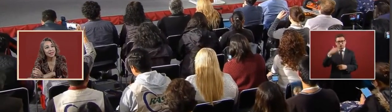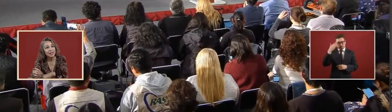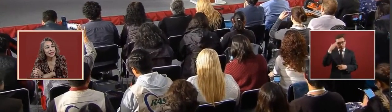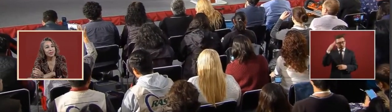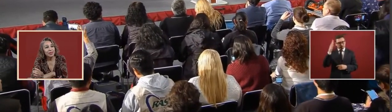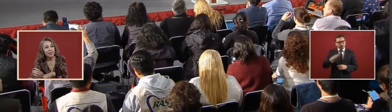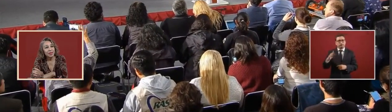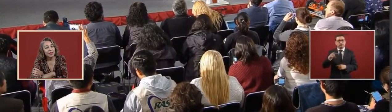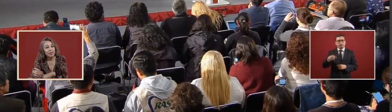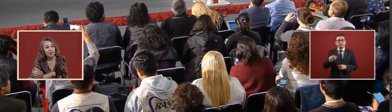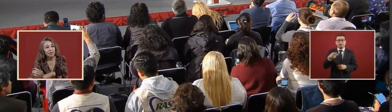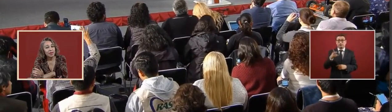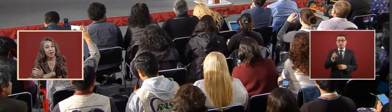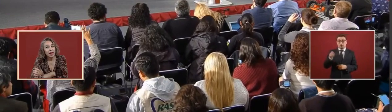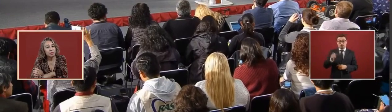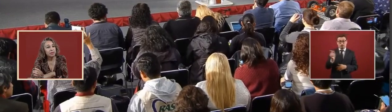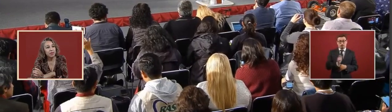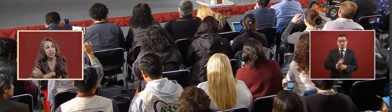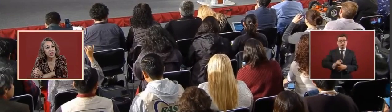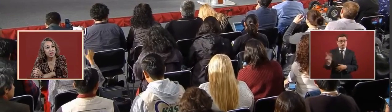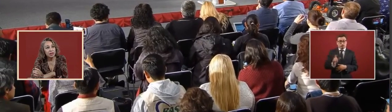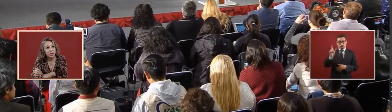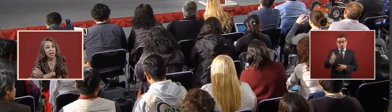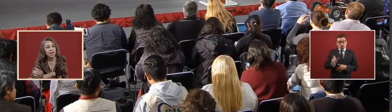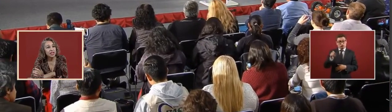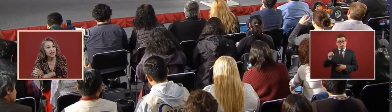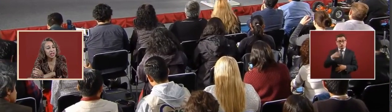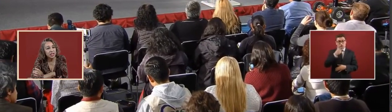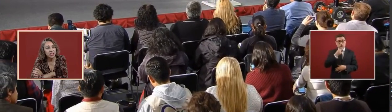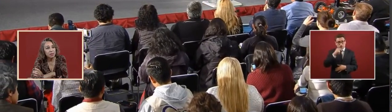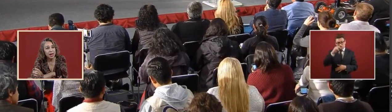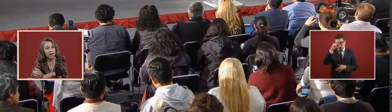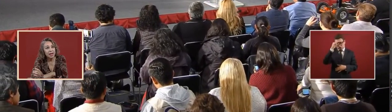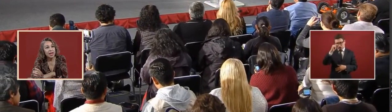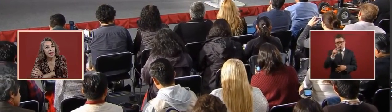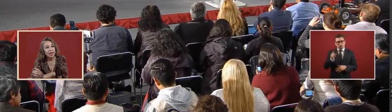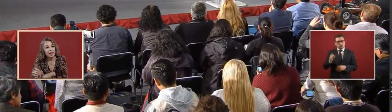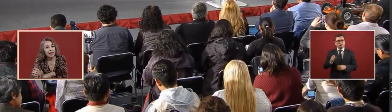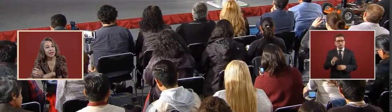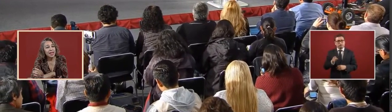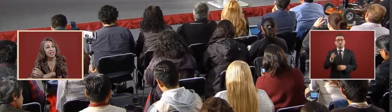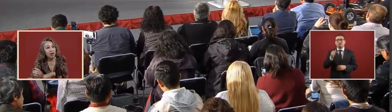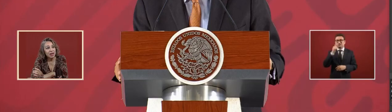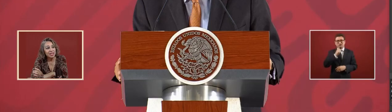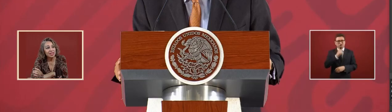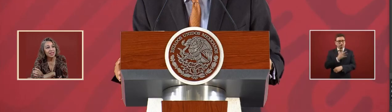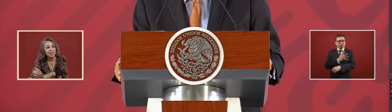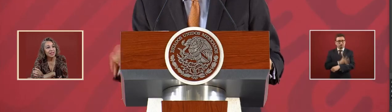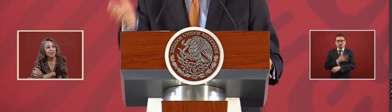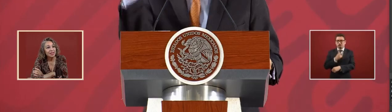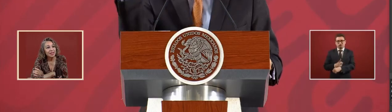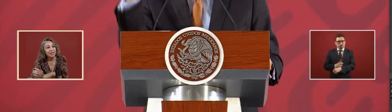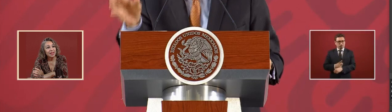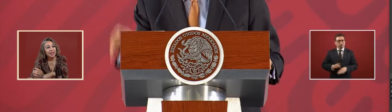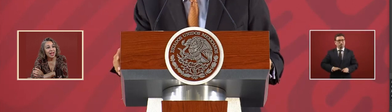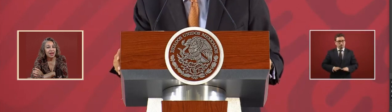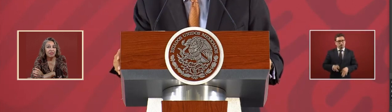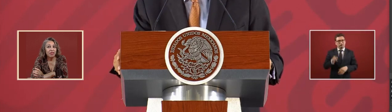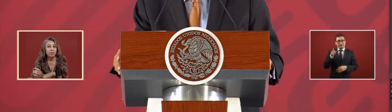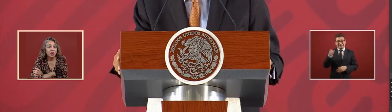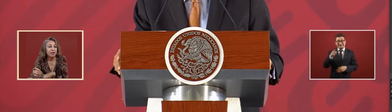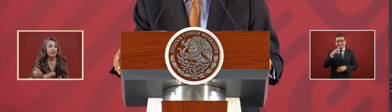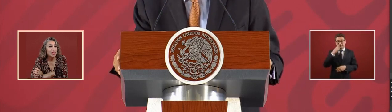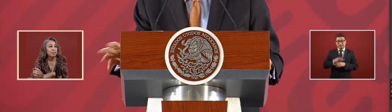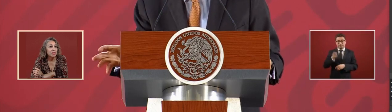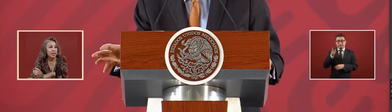that, profesional, a professional and an intelligent man, honesto. He's honest. Y del depende. And